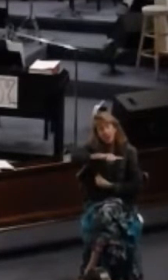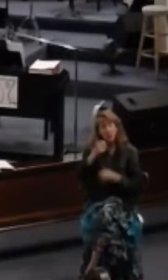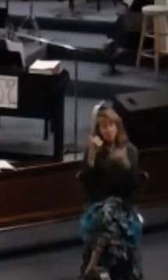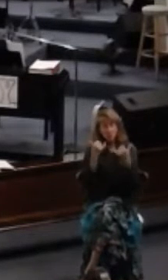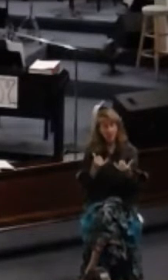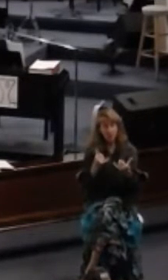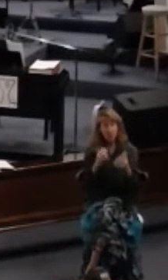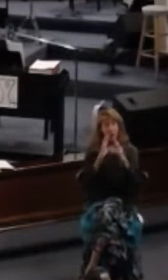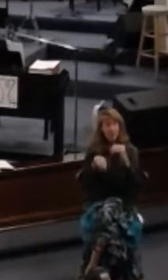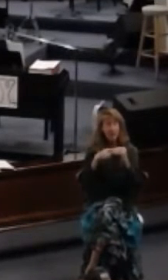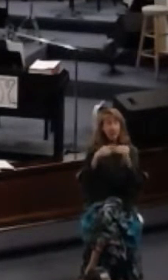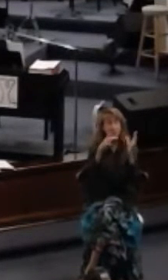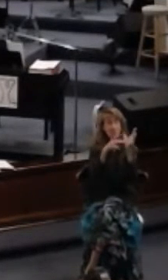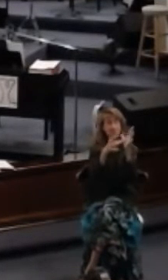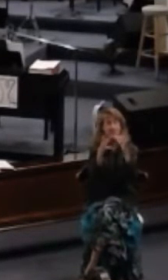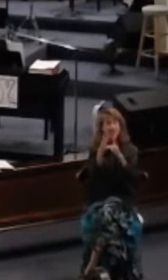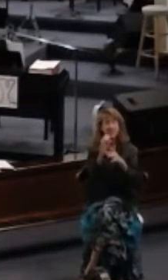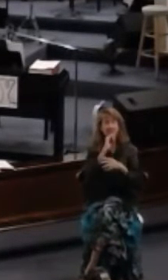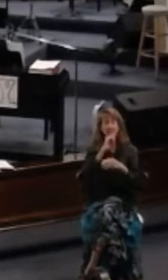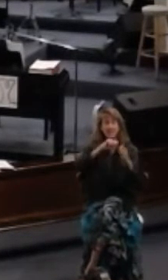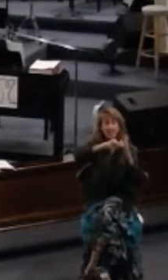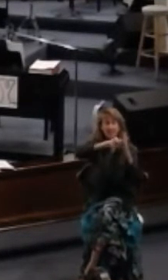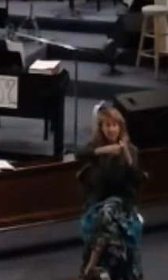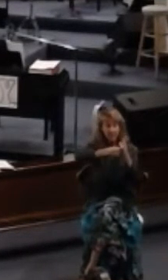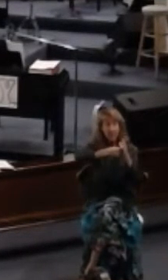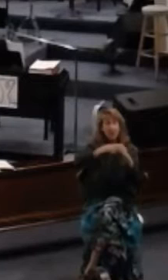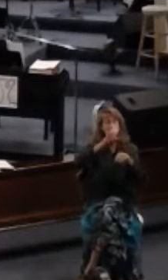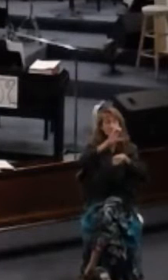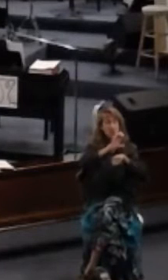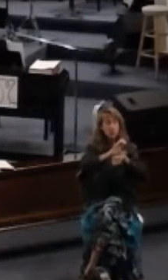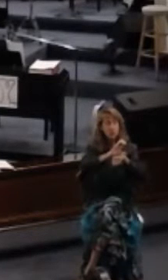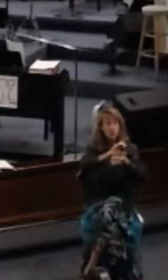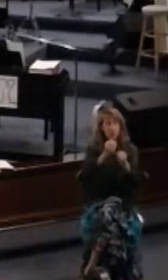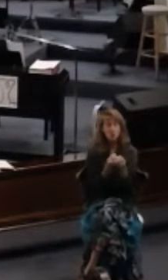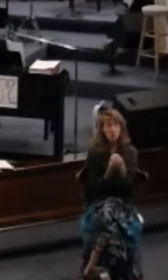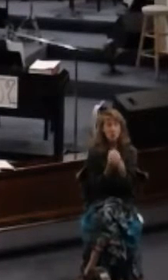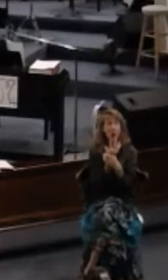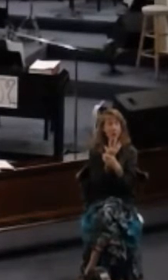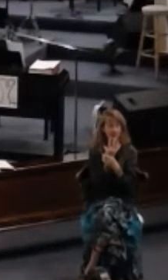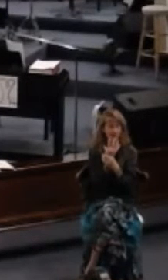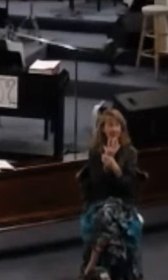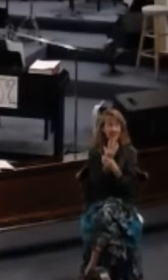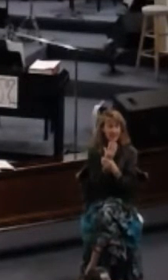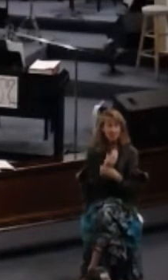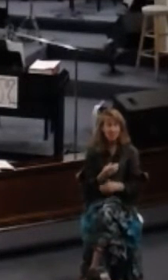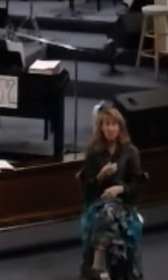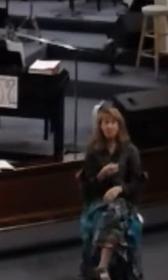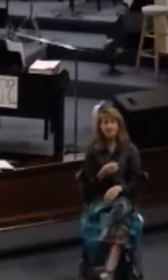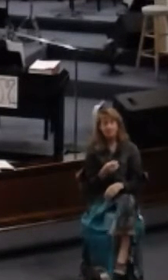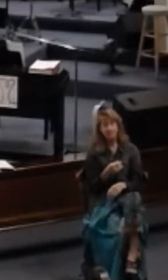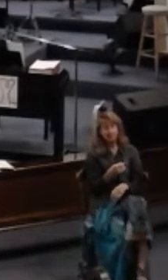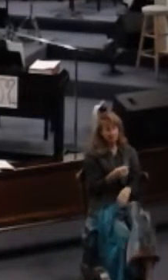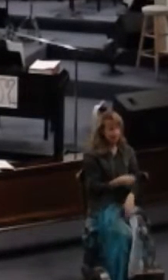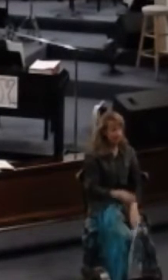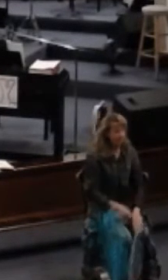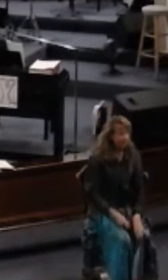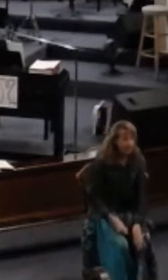about Jesus's key to church growth. Jesus's key to church growth. Go ahead.